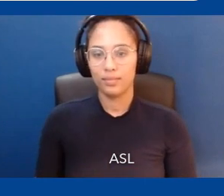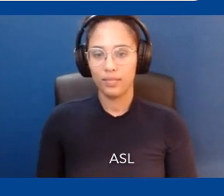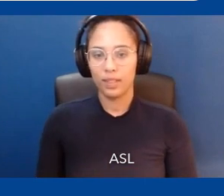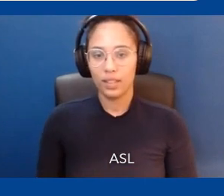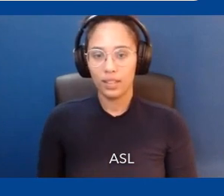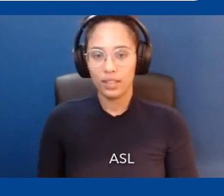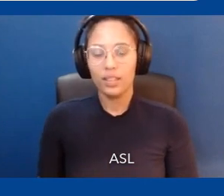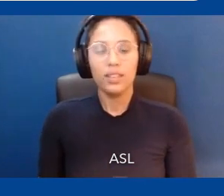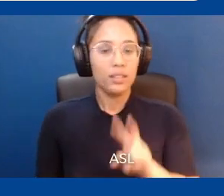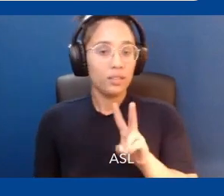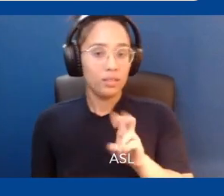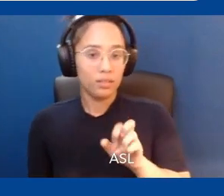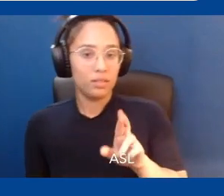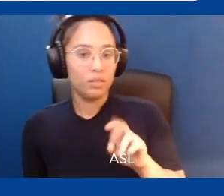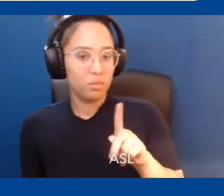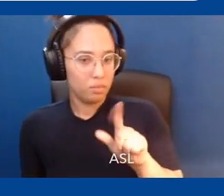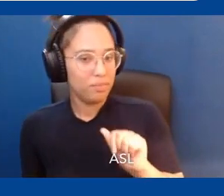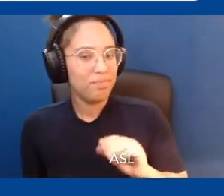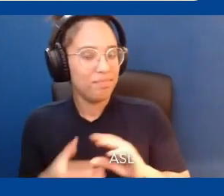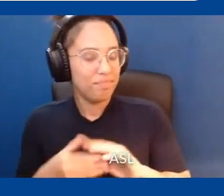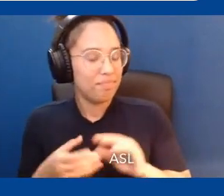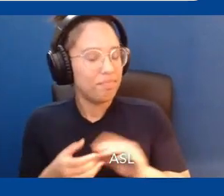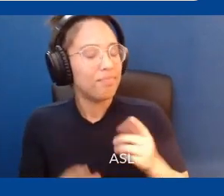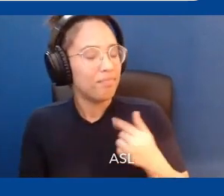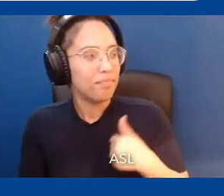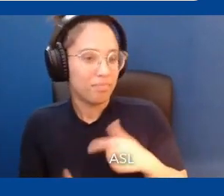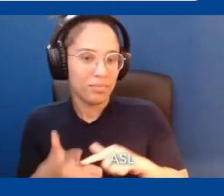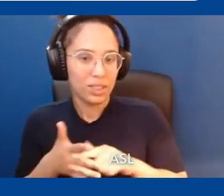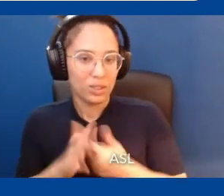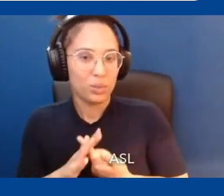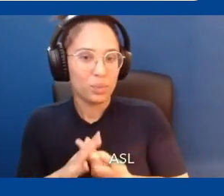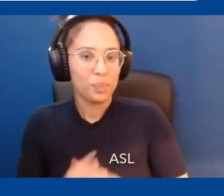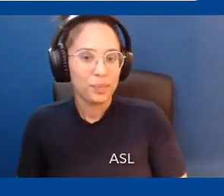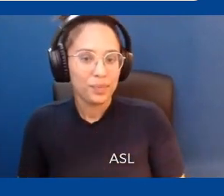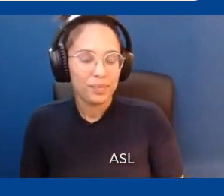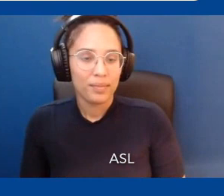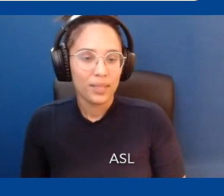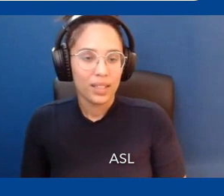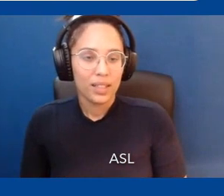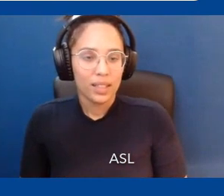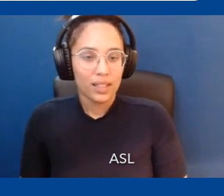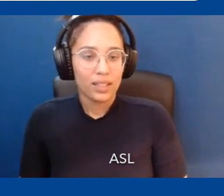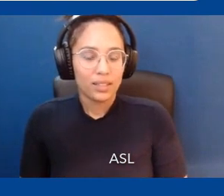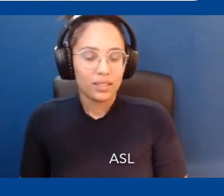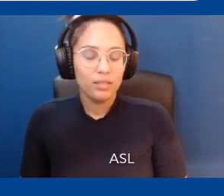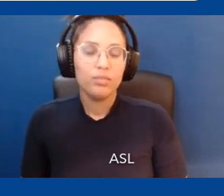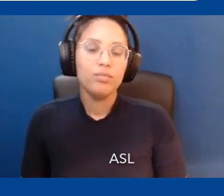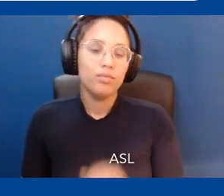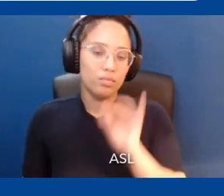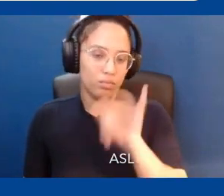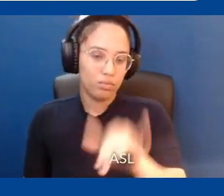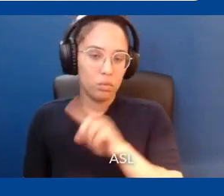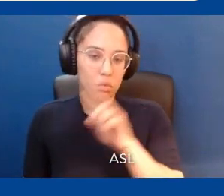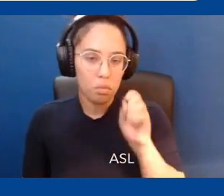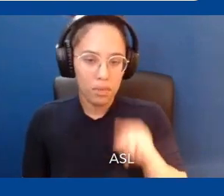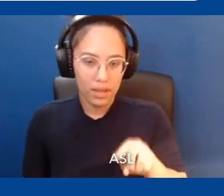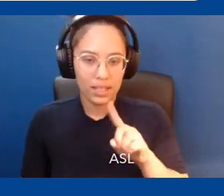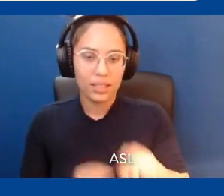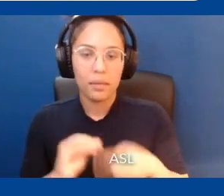Maybe I can start. So this is Veronika speaking. I think the question of access is very important, and to